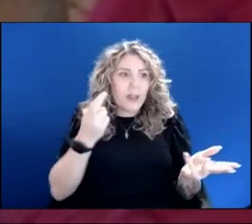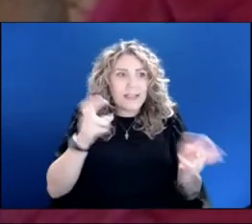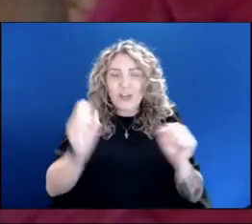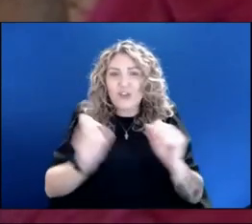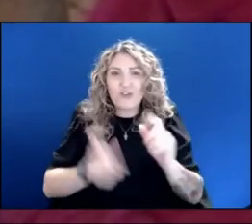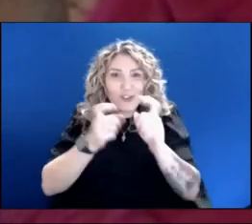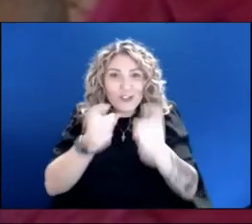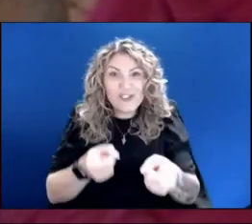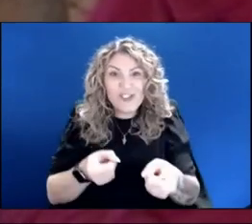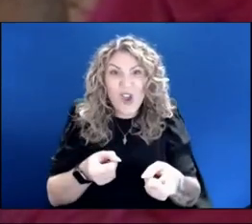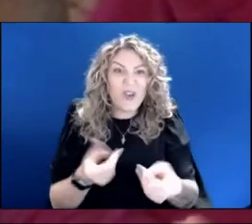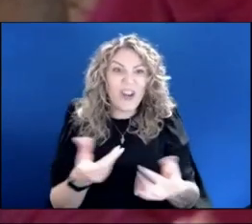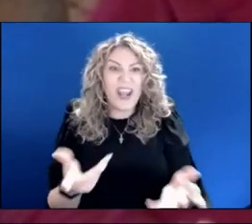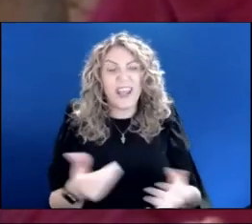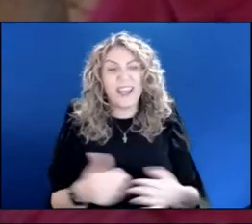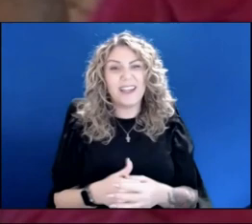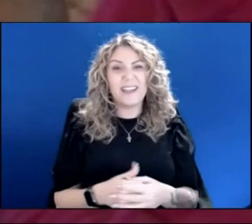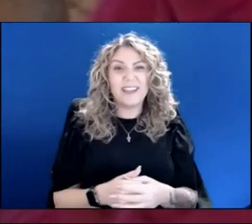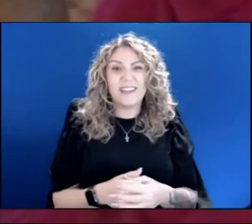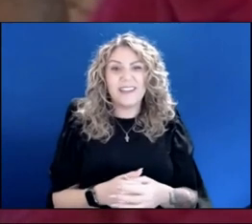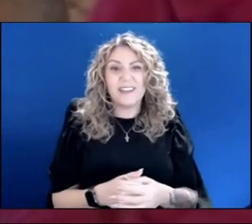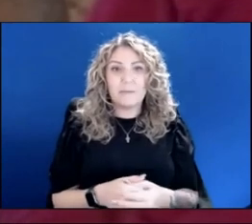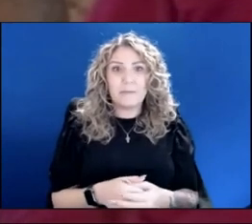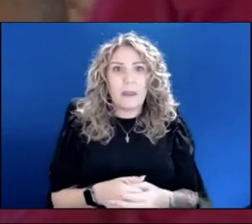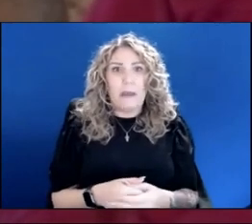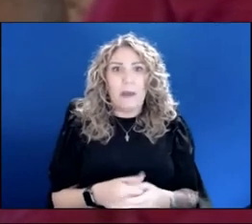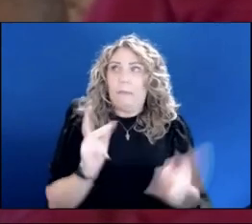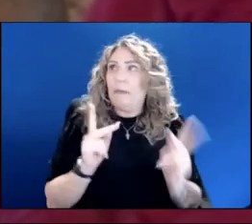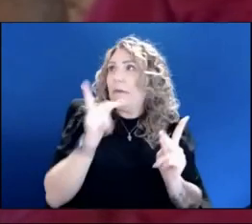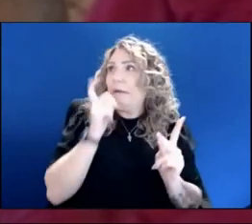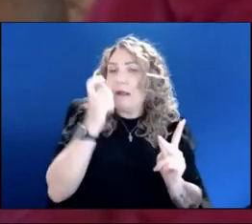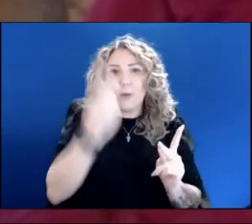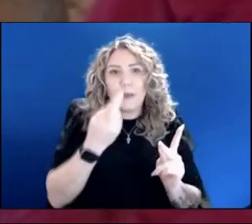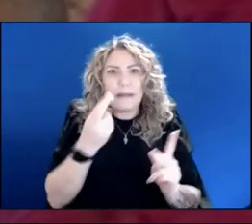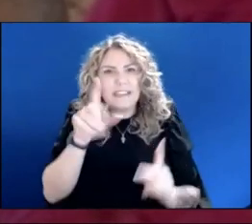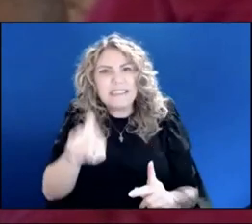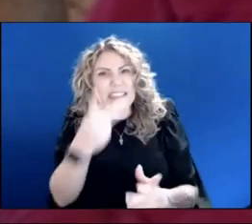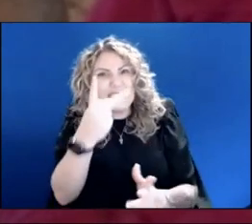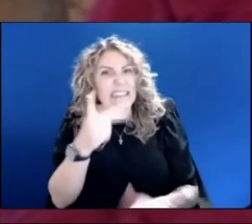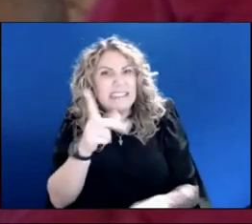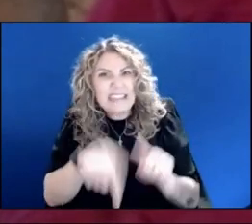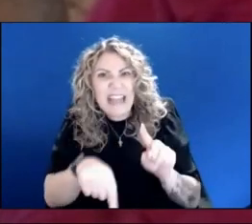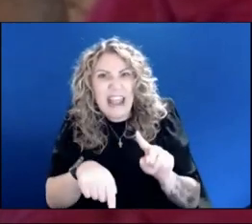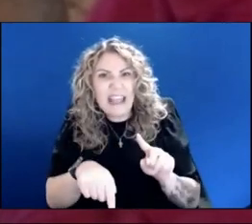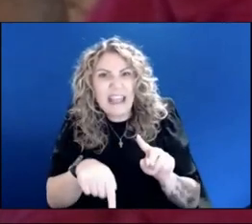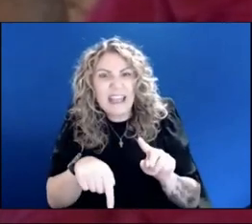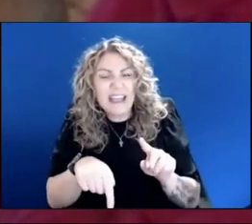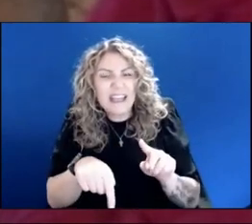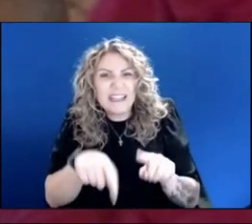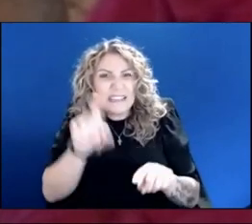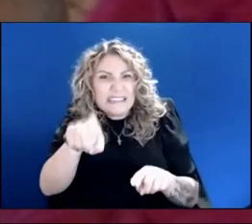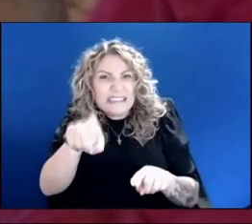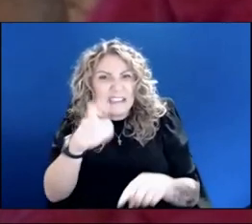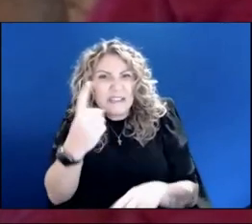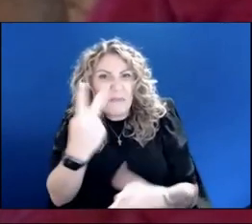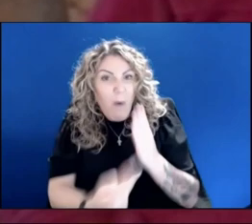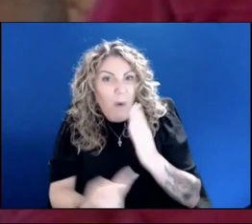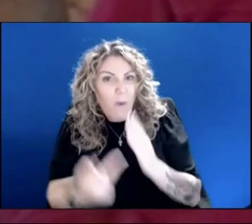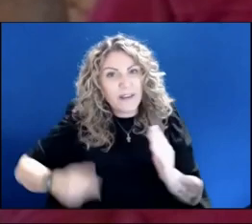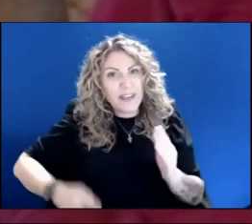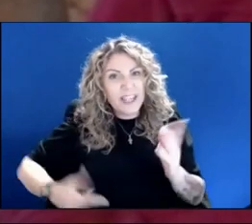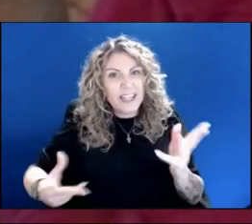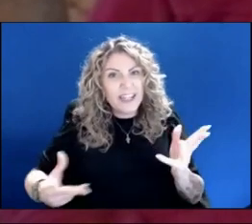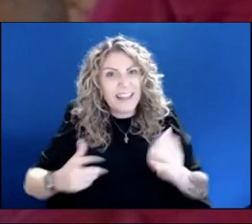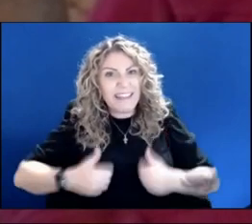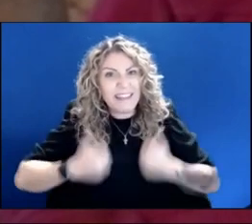They thought they could, they had to have both kidneys. You know, they didn't even realize they could live off one. And so I think just having this, you know, experience